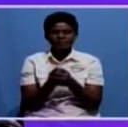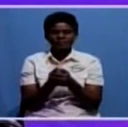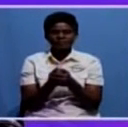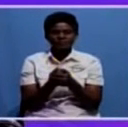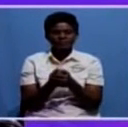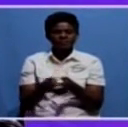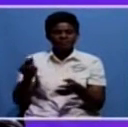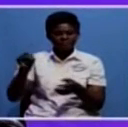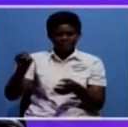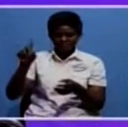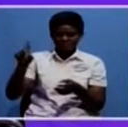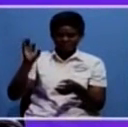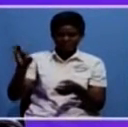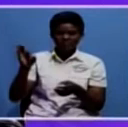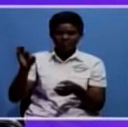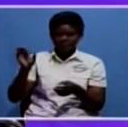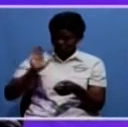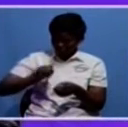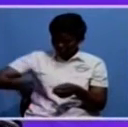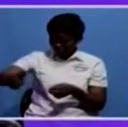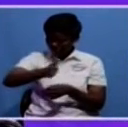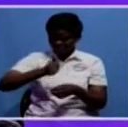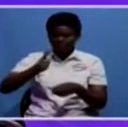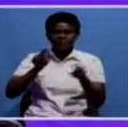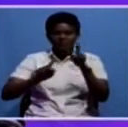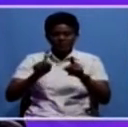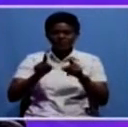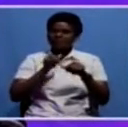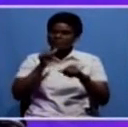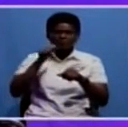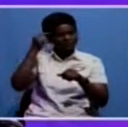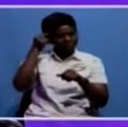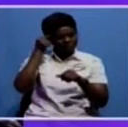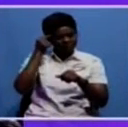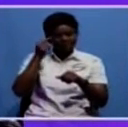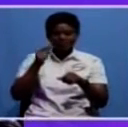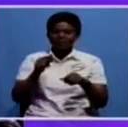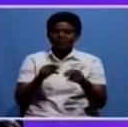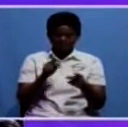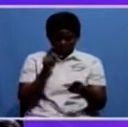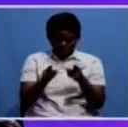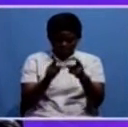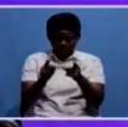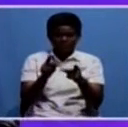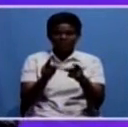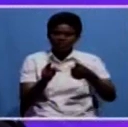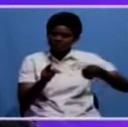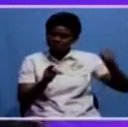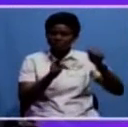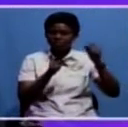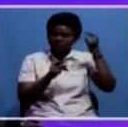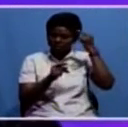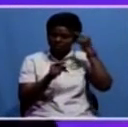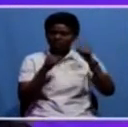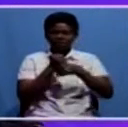about citizens, not about government. It was about citizens. A process created by government for the citizens.